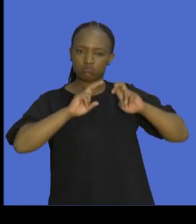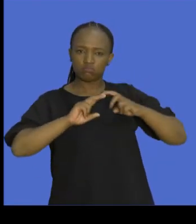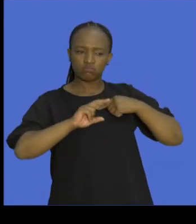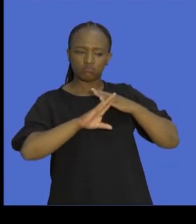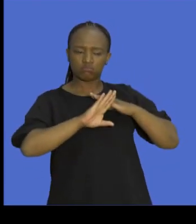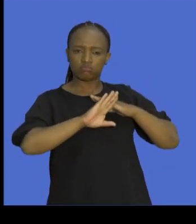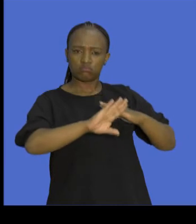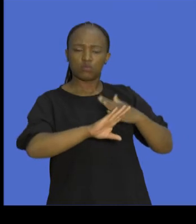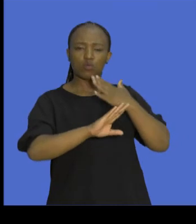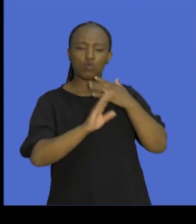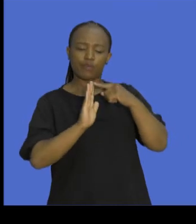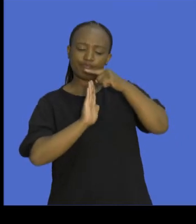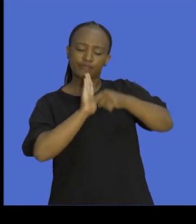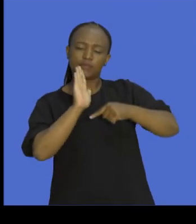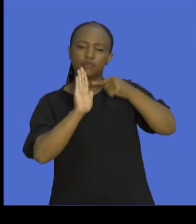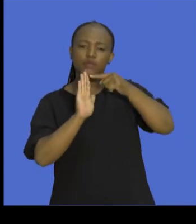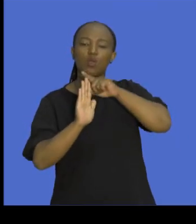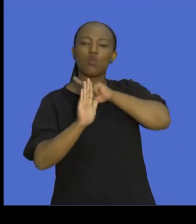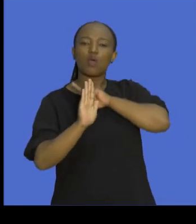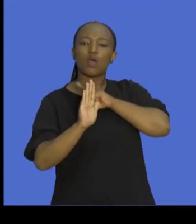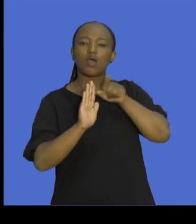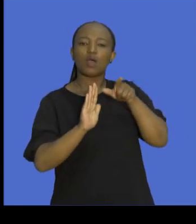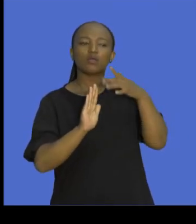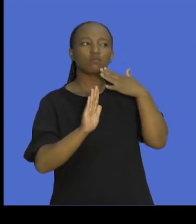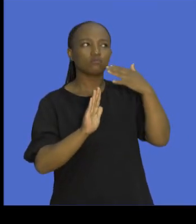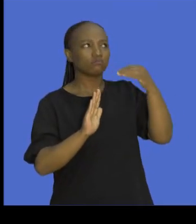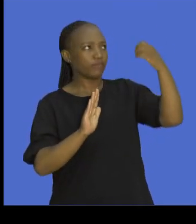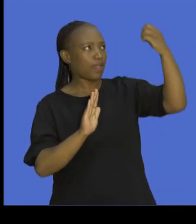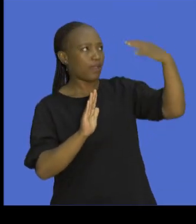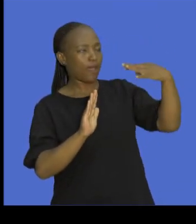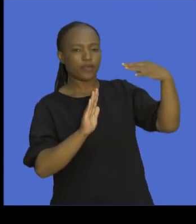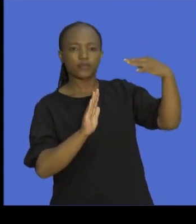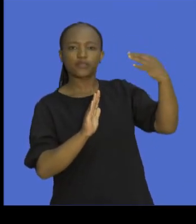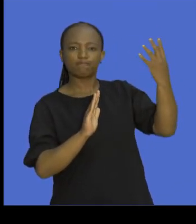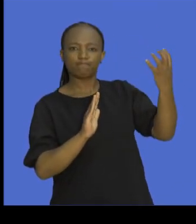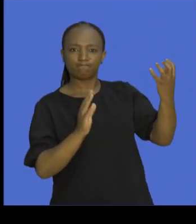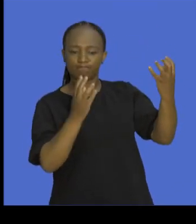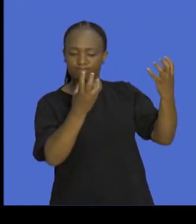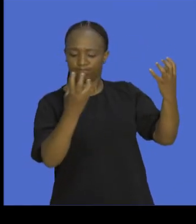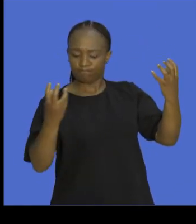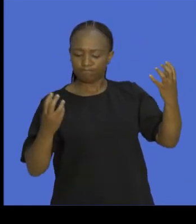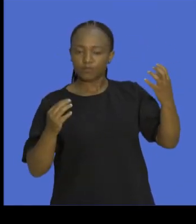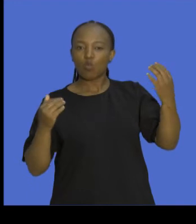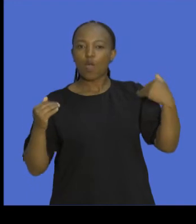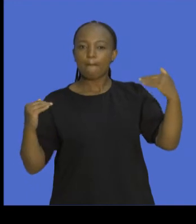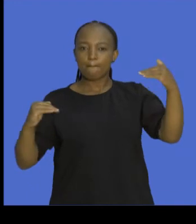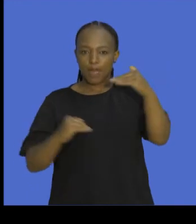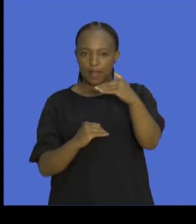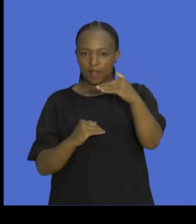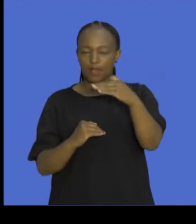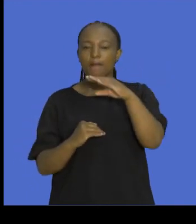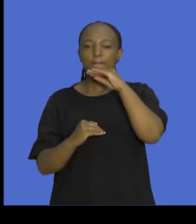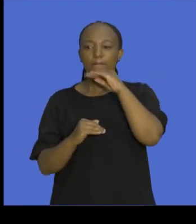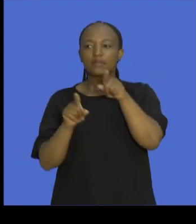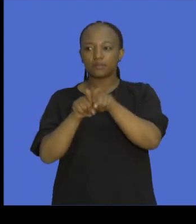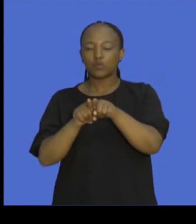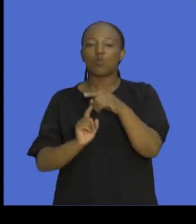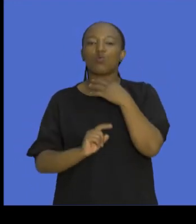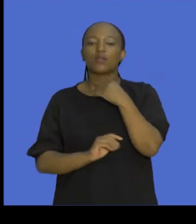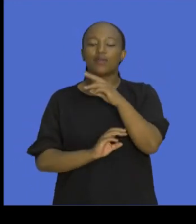investigate the resistance in a circuit where resistors are connected in parallel, we are able to measure the total resistance of the circuit using